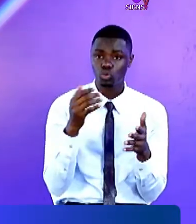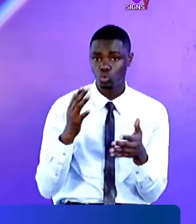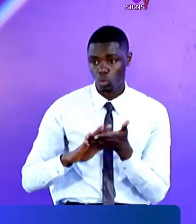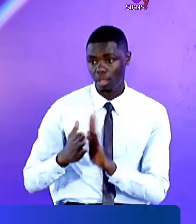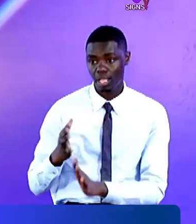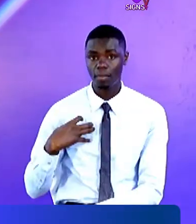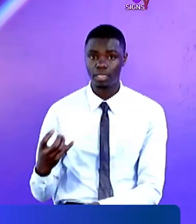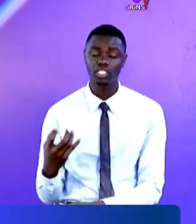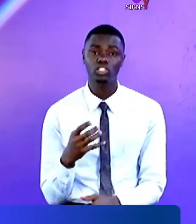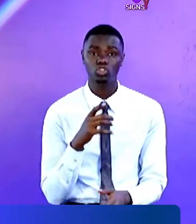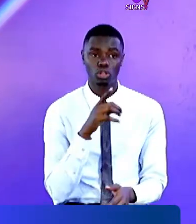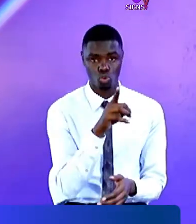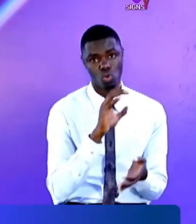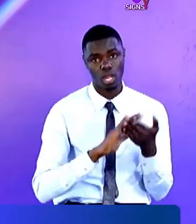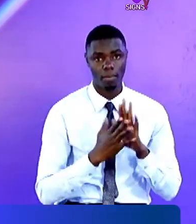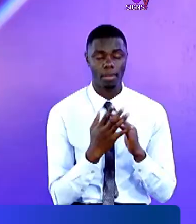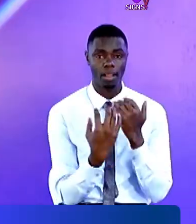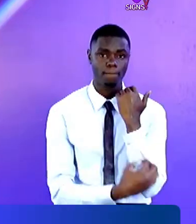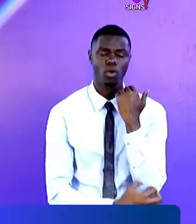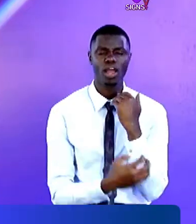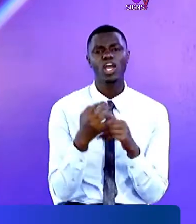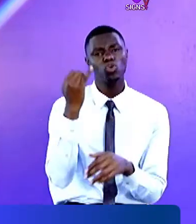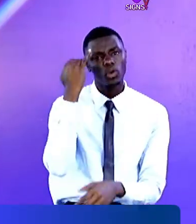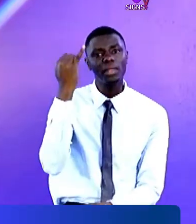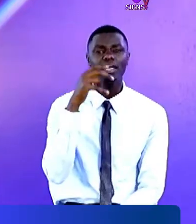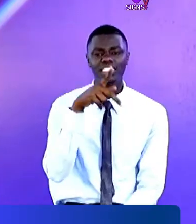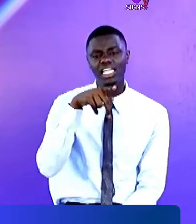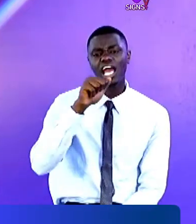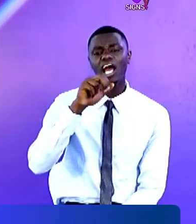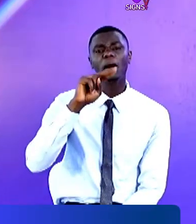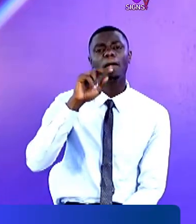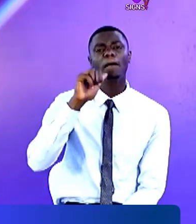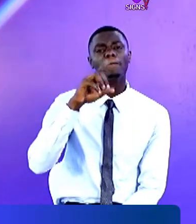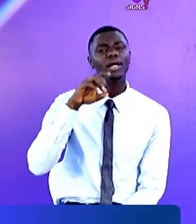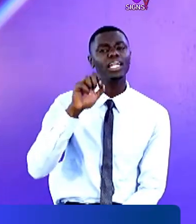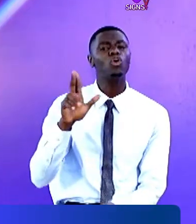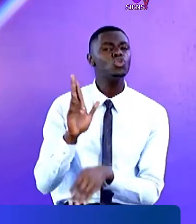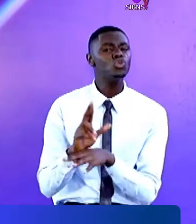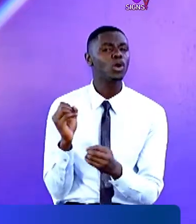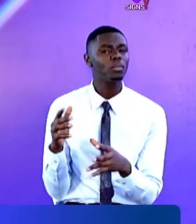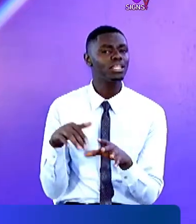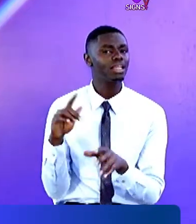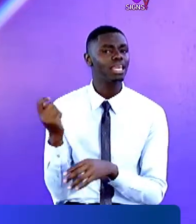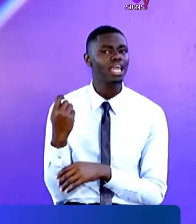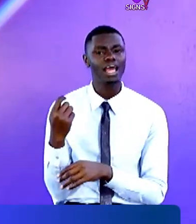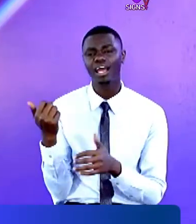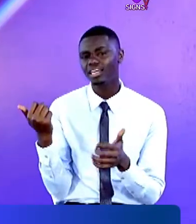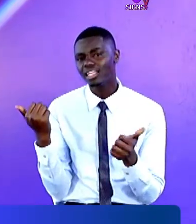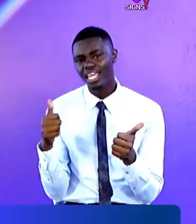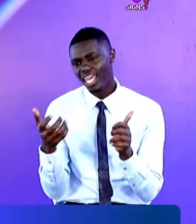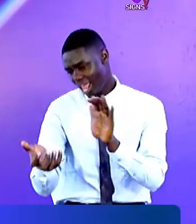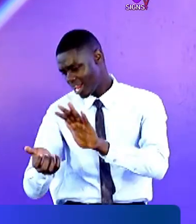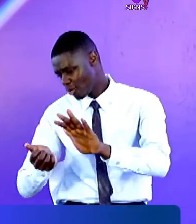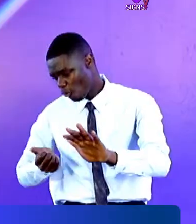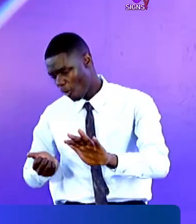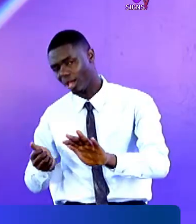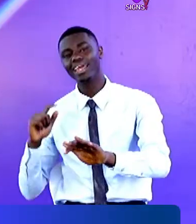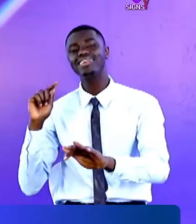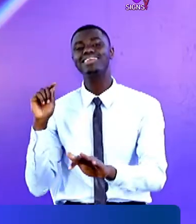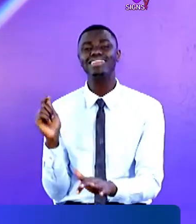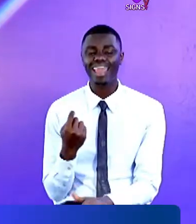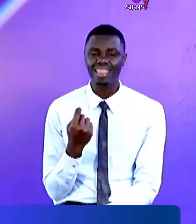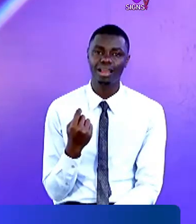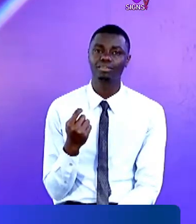many Panadol are being used in Kenya? You go to any drawer in any Kenyan's home, there's a